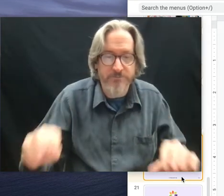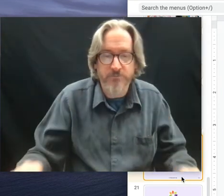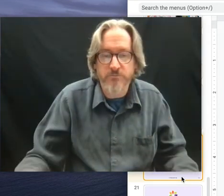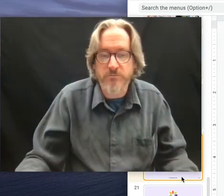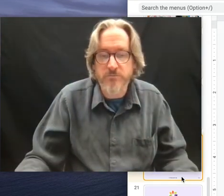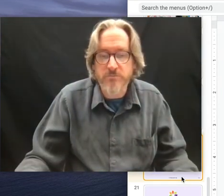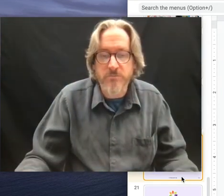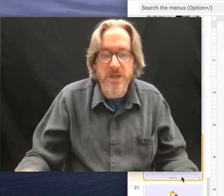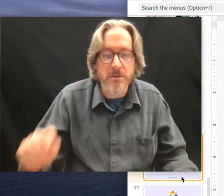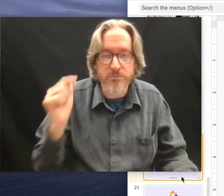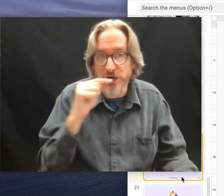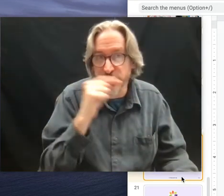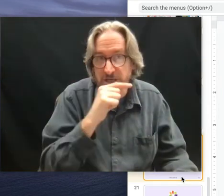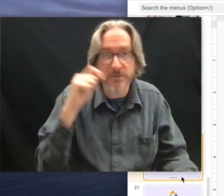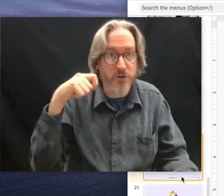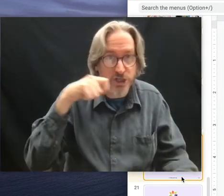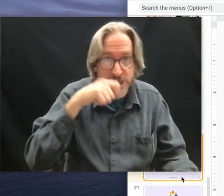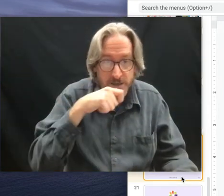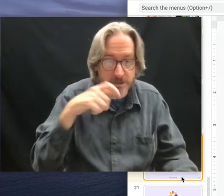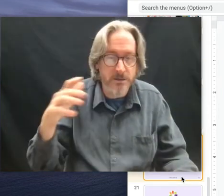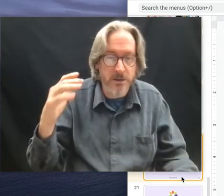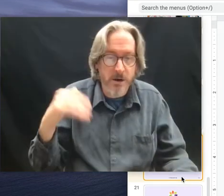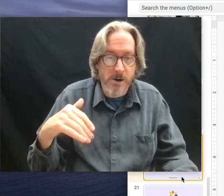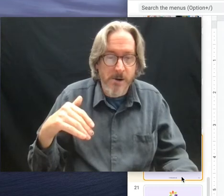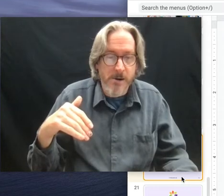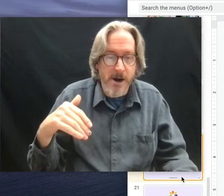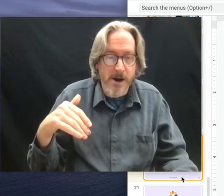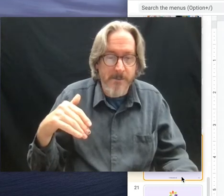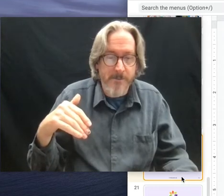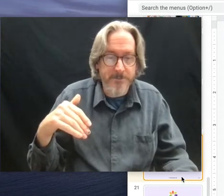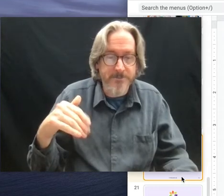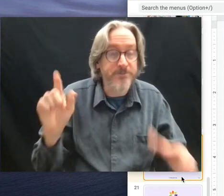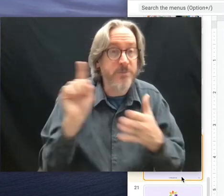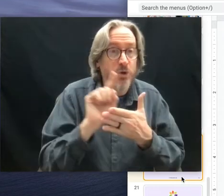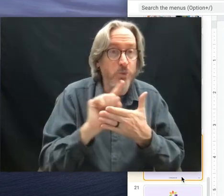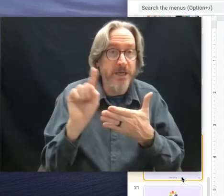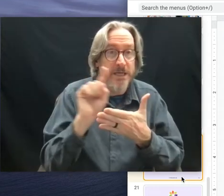p.m. Brush teeth.